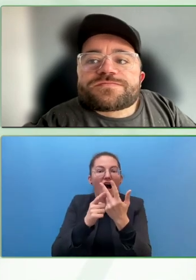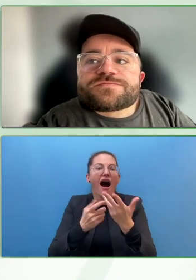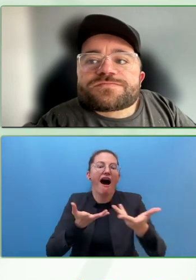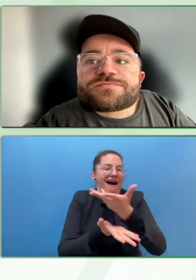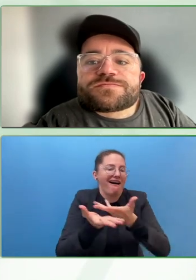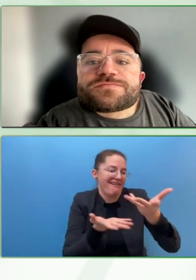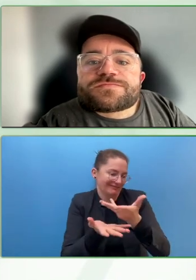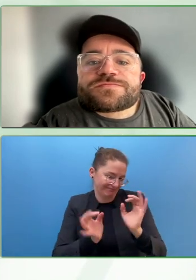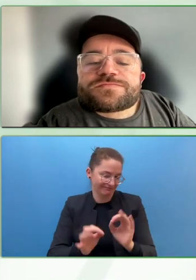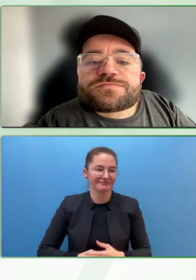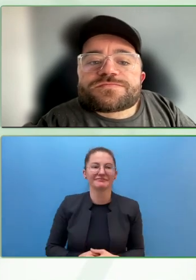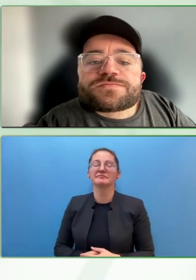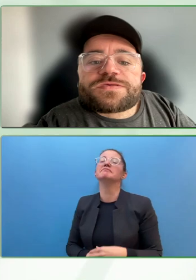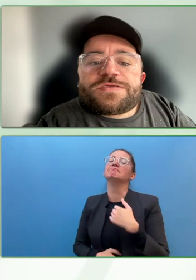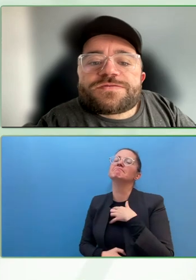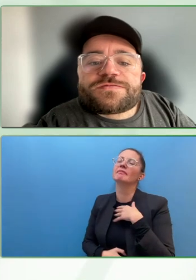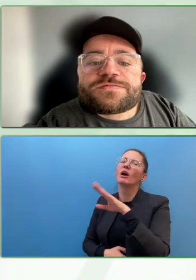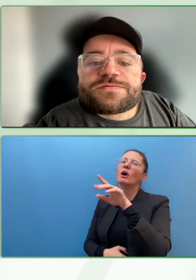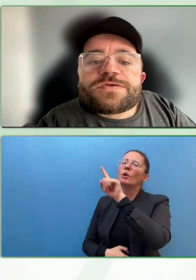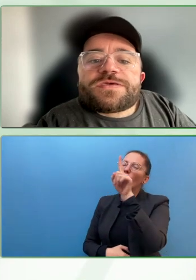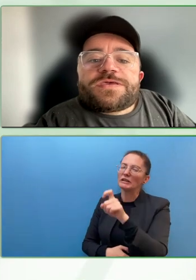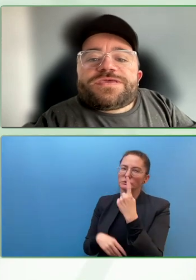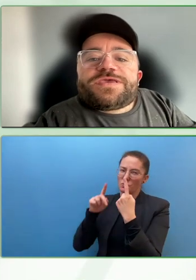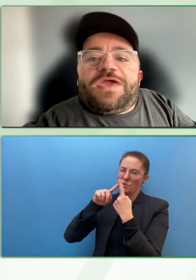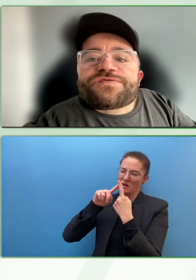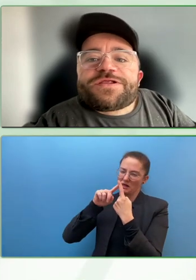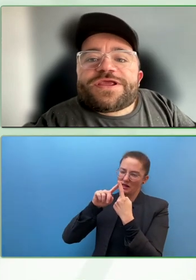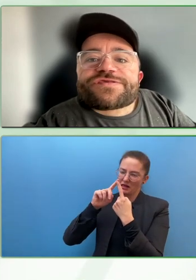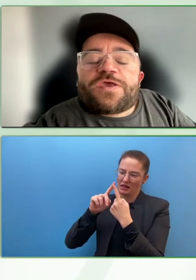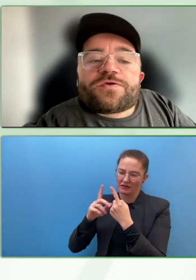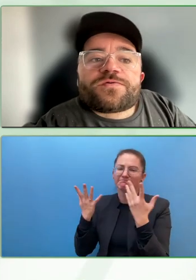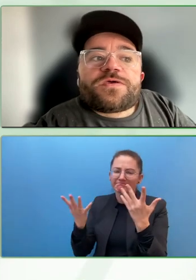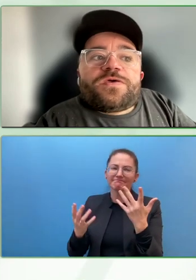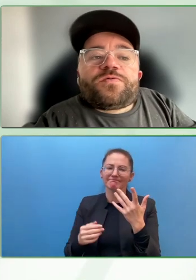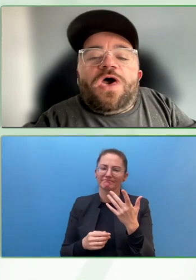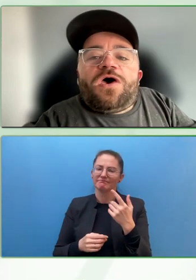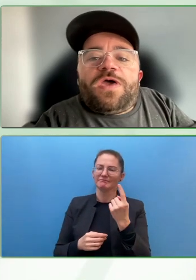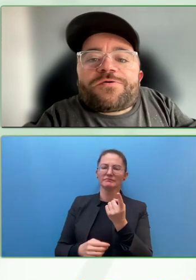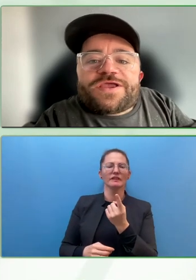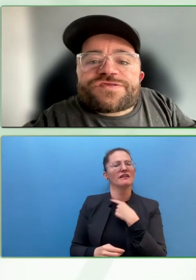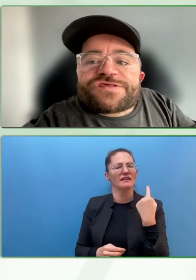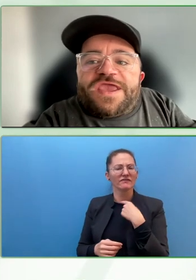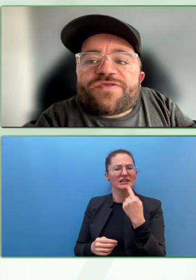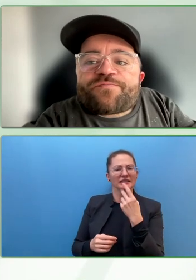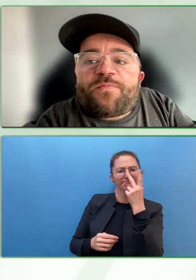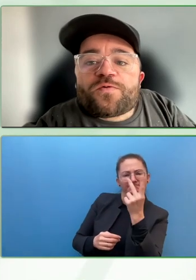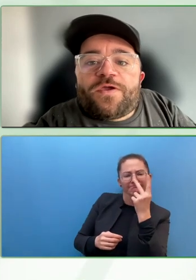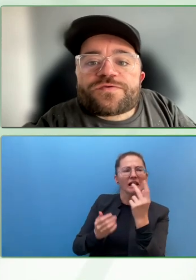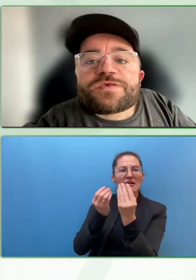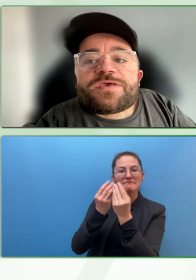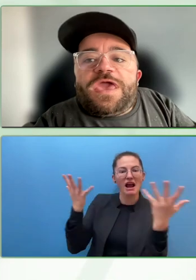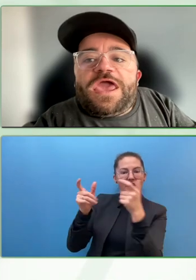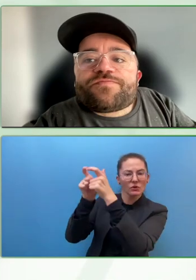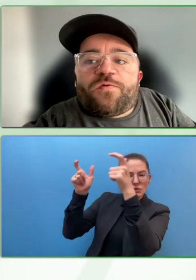an email address that you can drop right now? Yeah, absolutely. So our agency's name is Purple